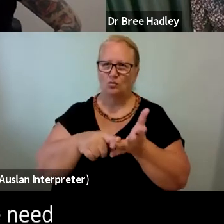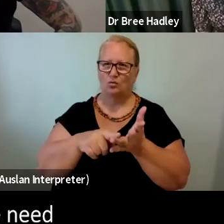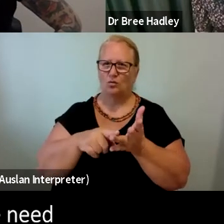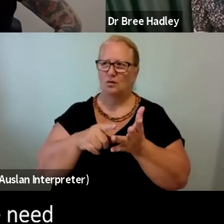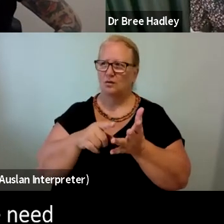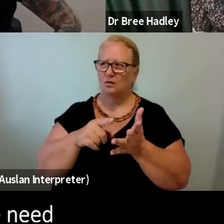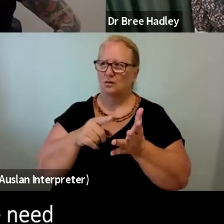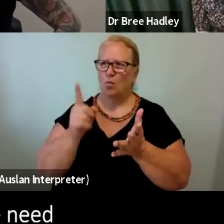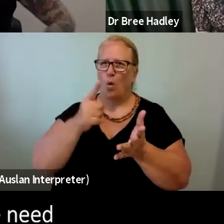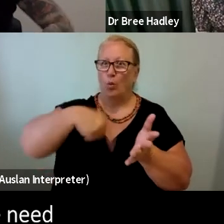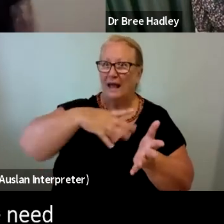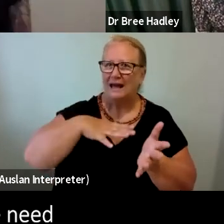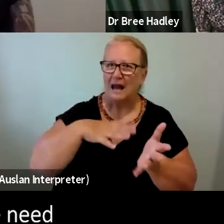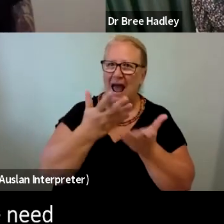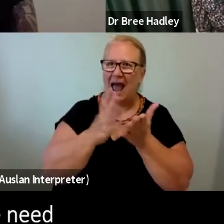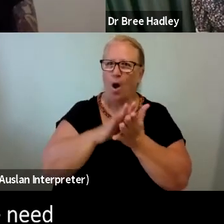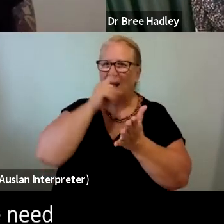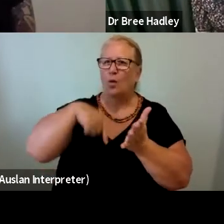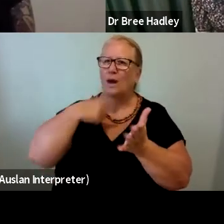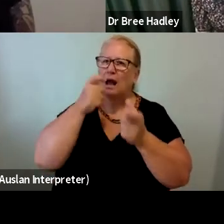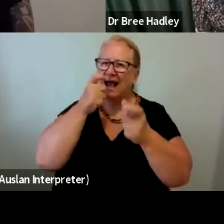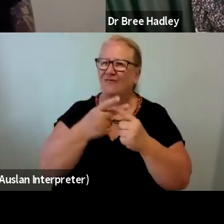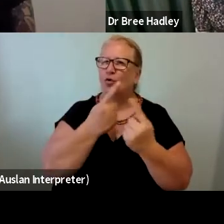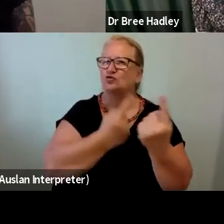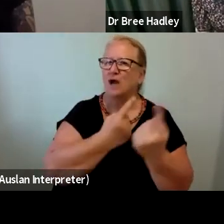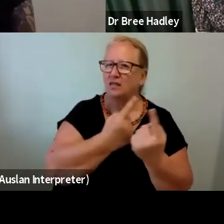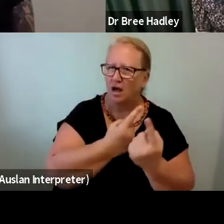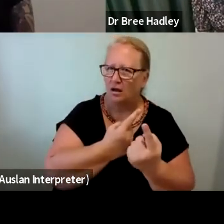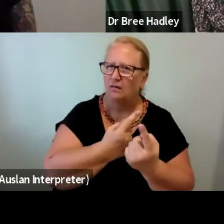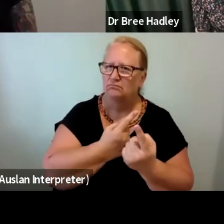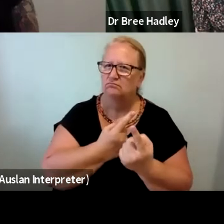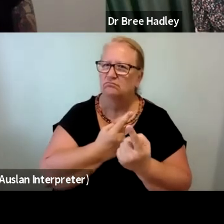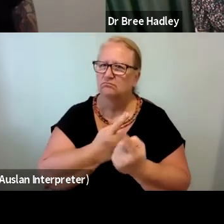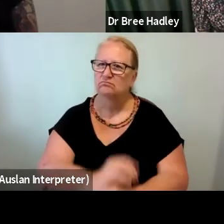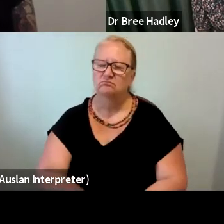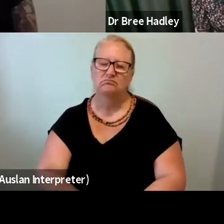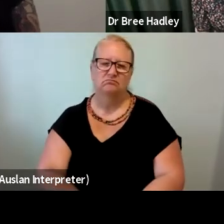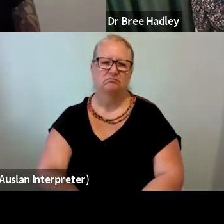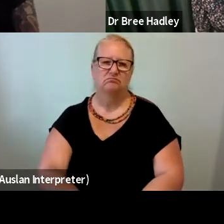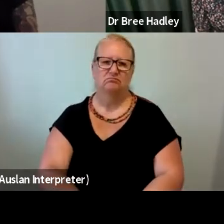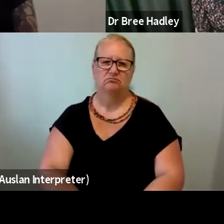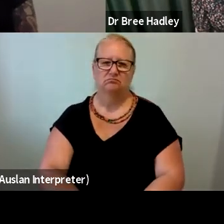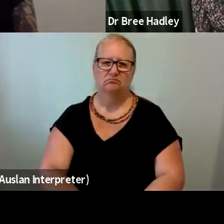how can we care for each other in this space?